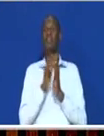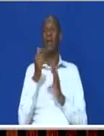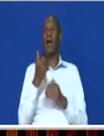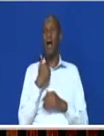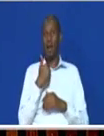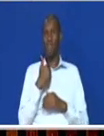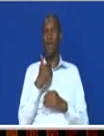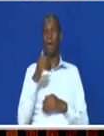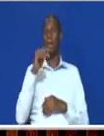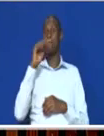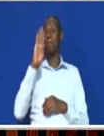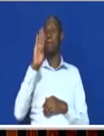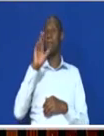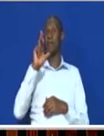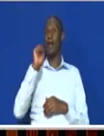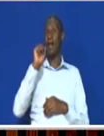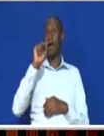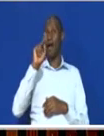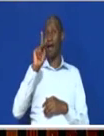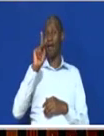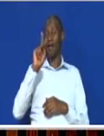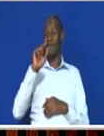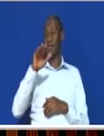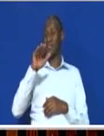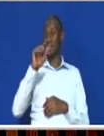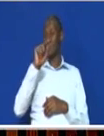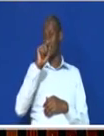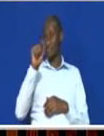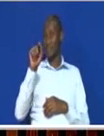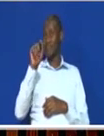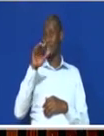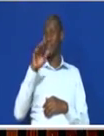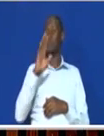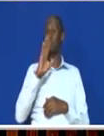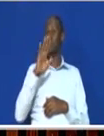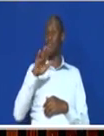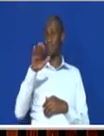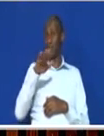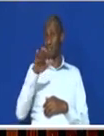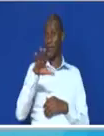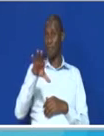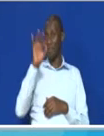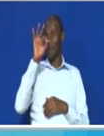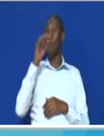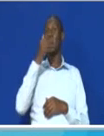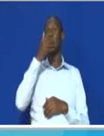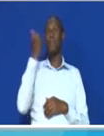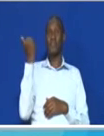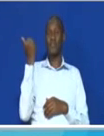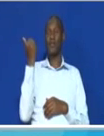contains these blank spaces, for each blank spaces you must pick the correct, which is the best